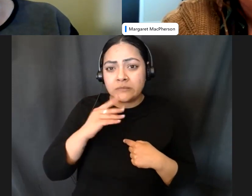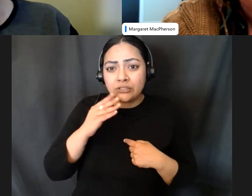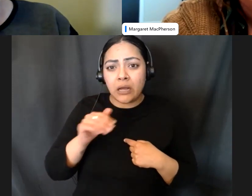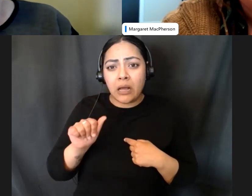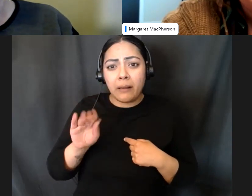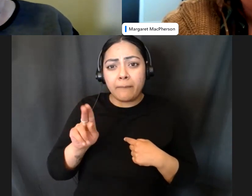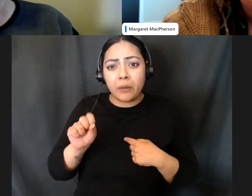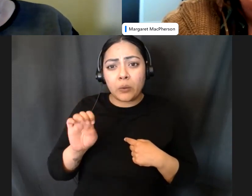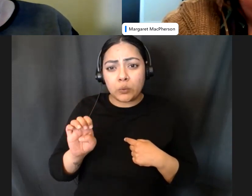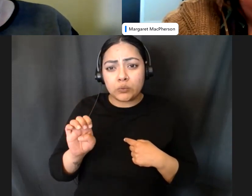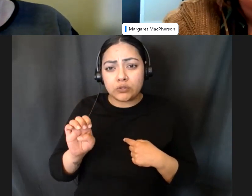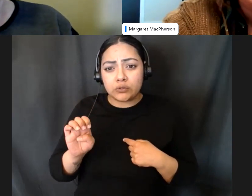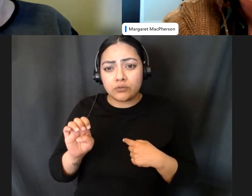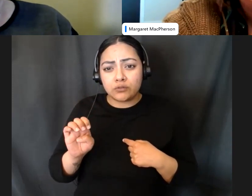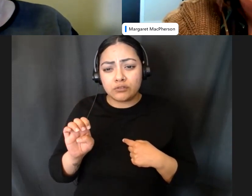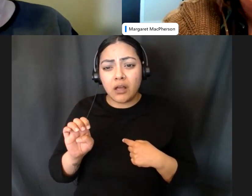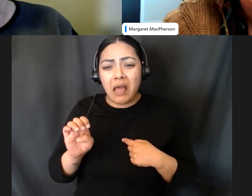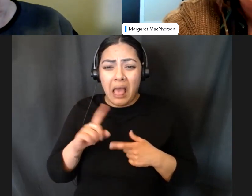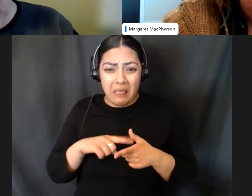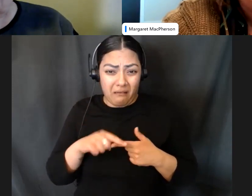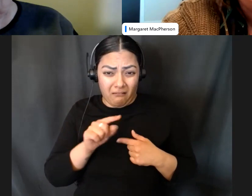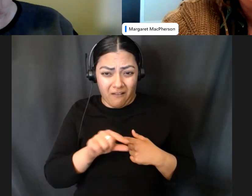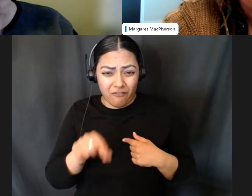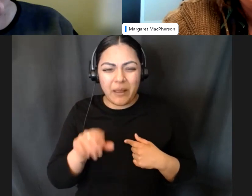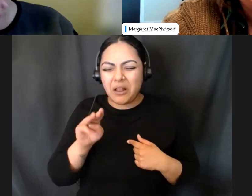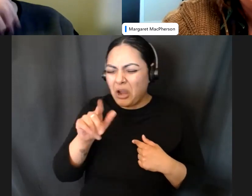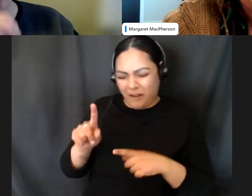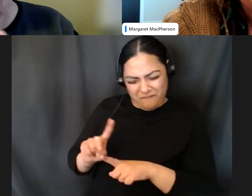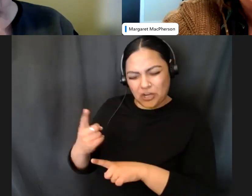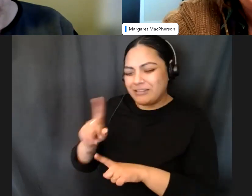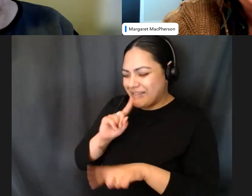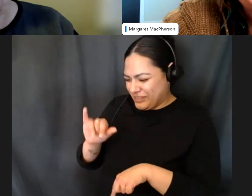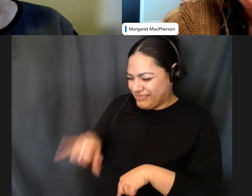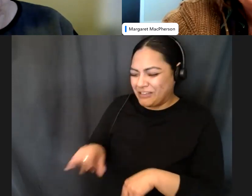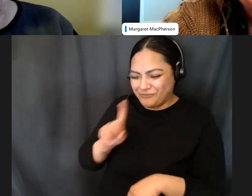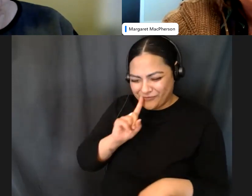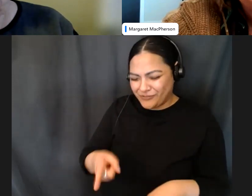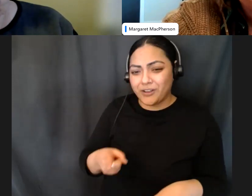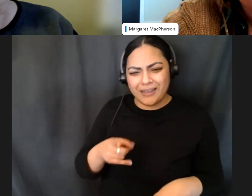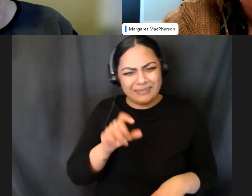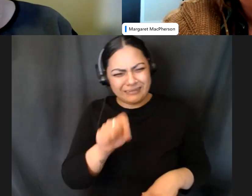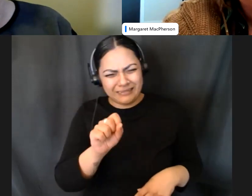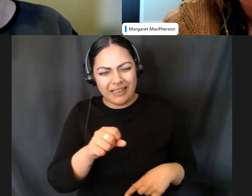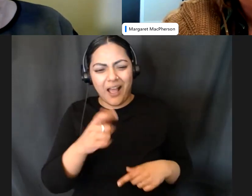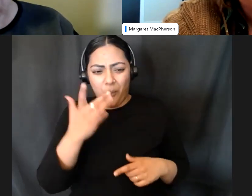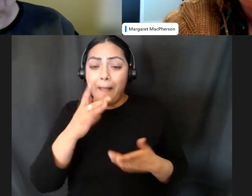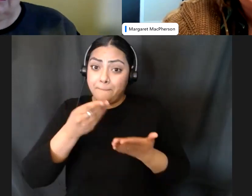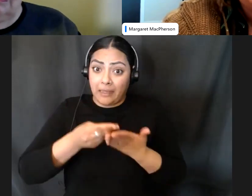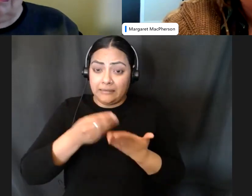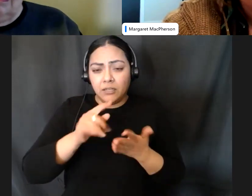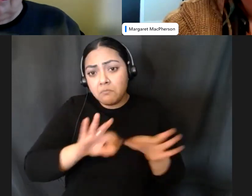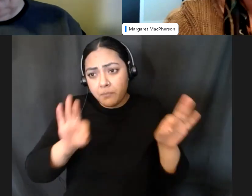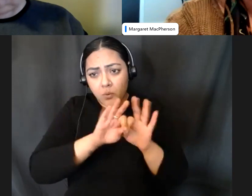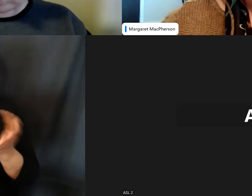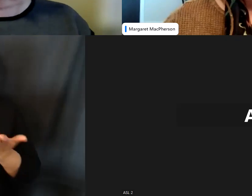can do that, and then I can do that first, Sherry. I can take you through some of the other things because I'd also like to talk about the money piece.